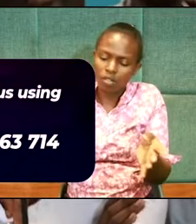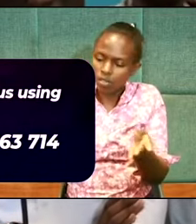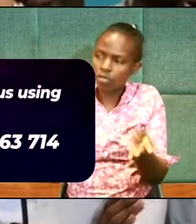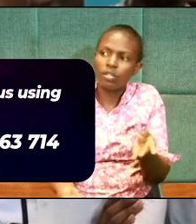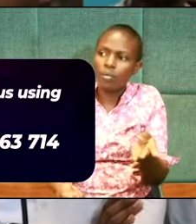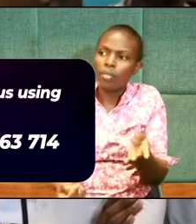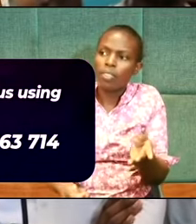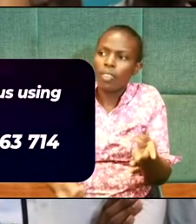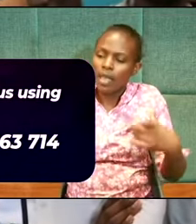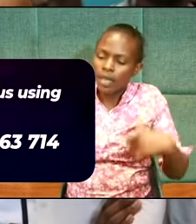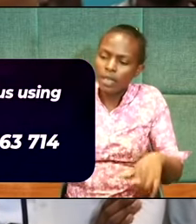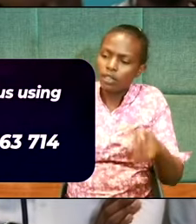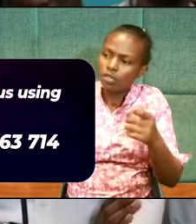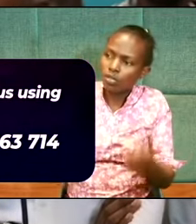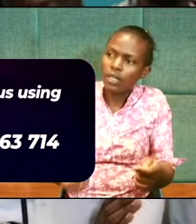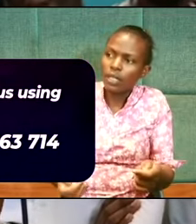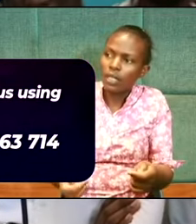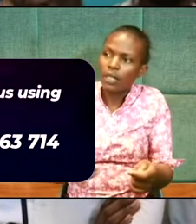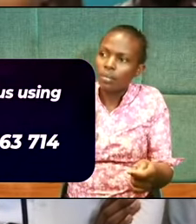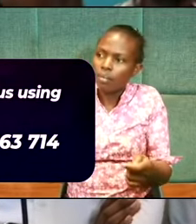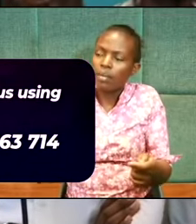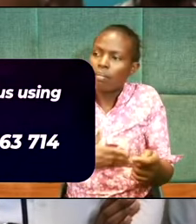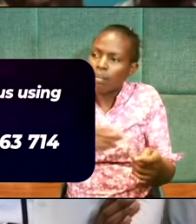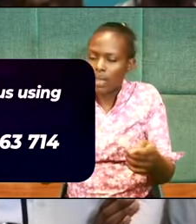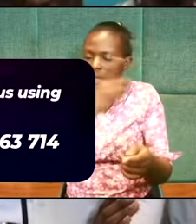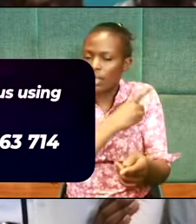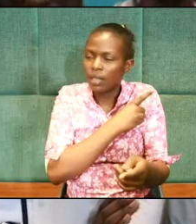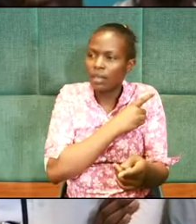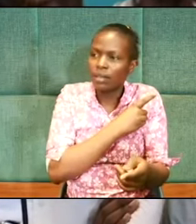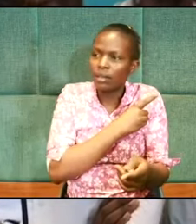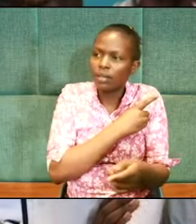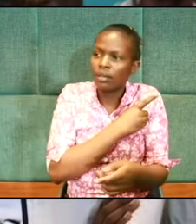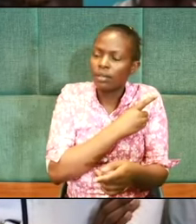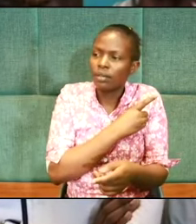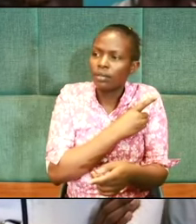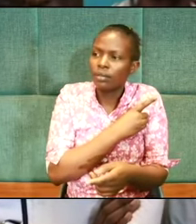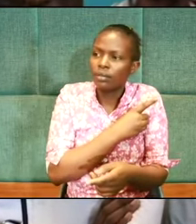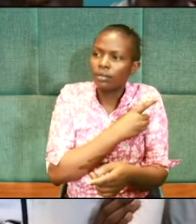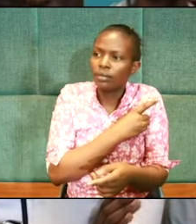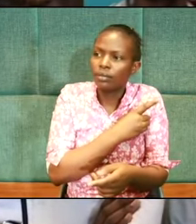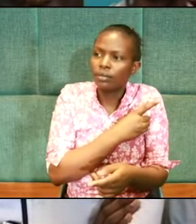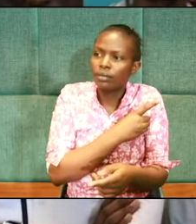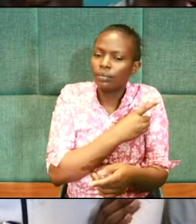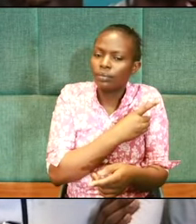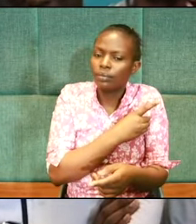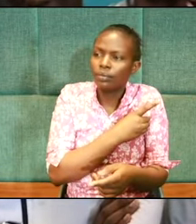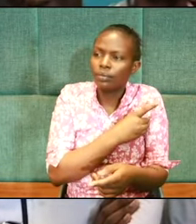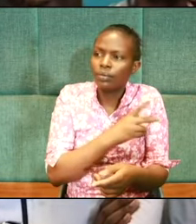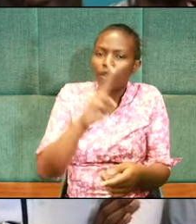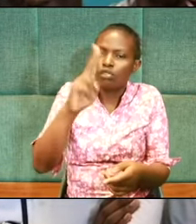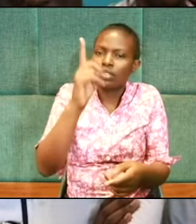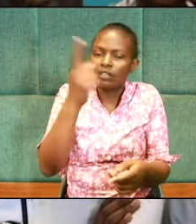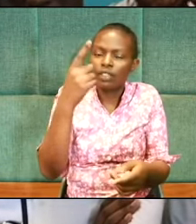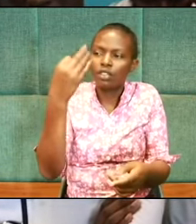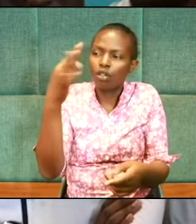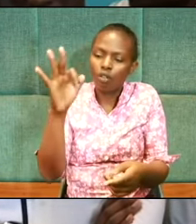let today be my turnaround. It's a Wednesday. It's the 21st of